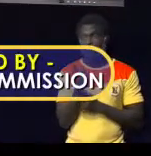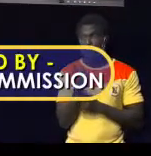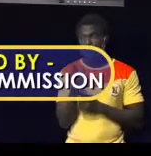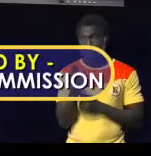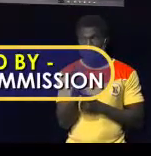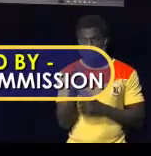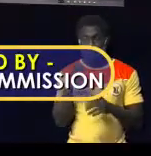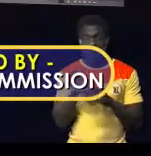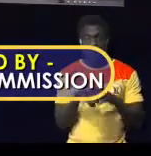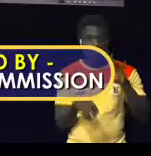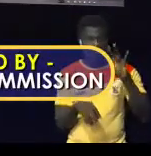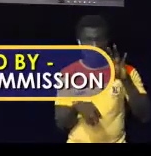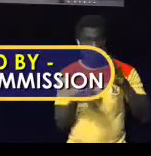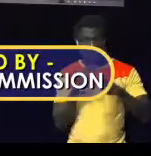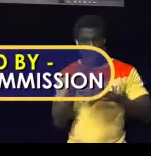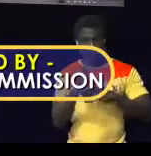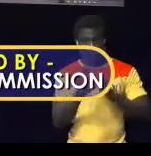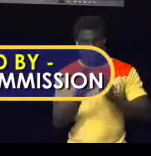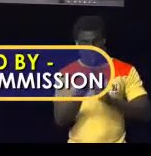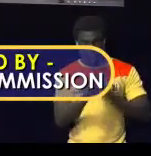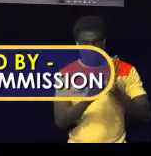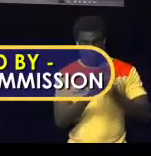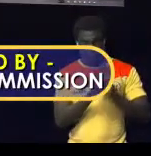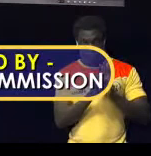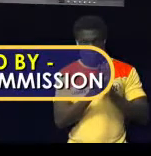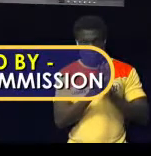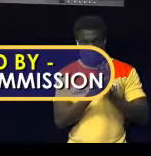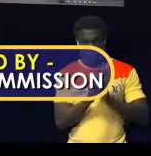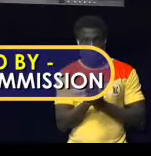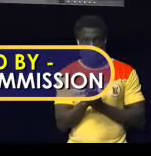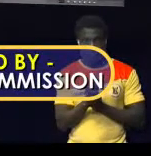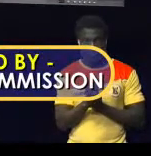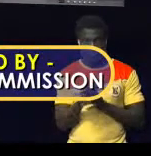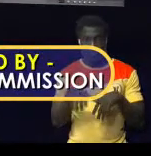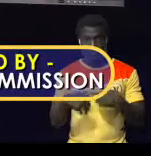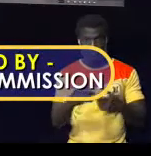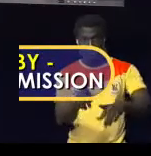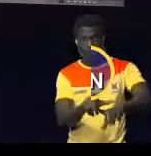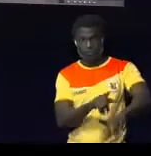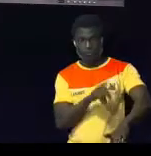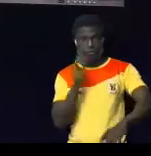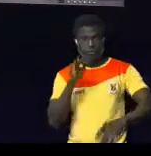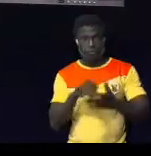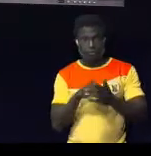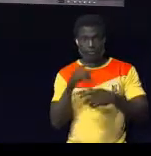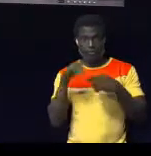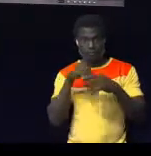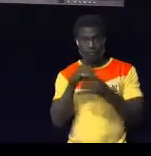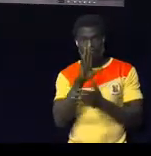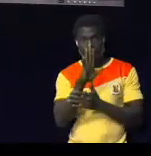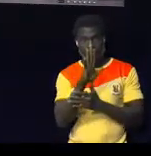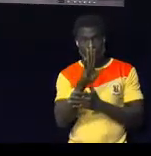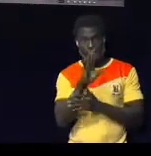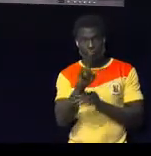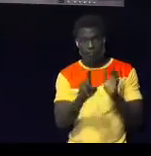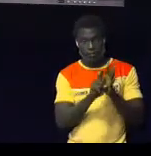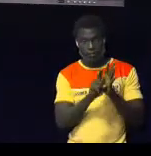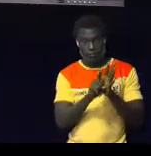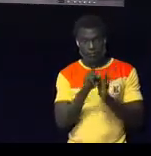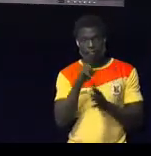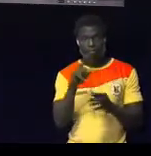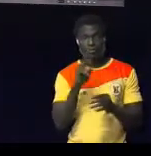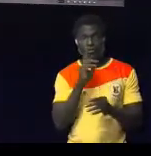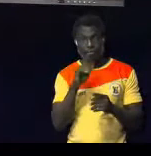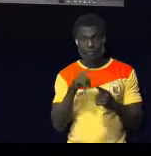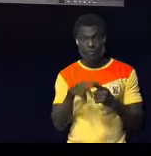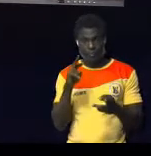kilometers in 7 hours. So a car moves at a uniform speed of 630 kilometers in 7 hours. How long will